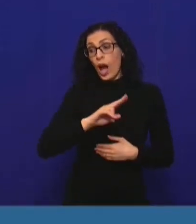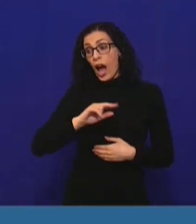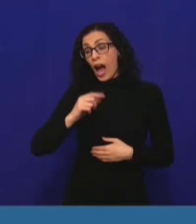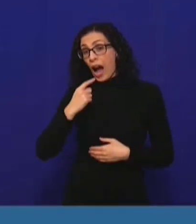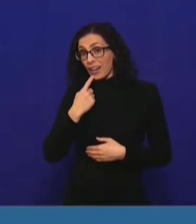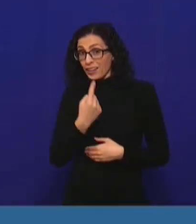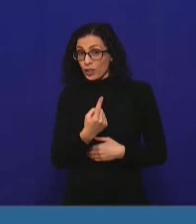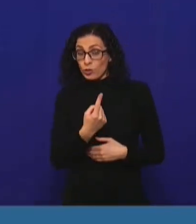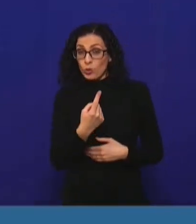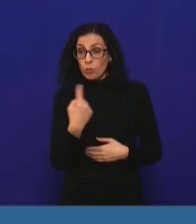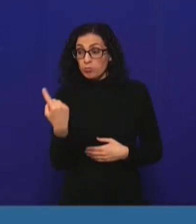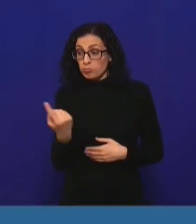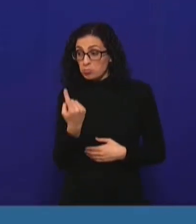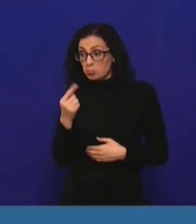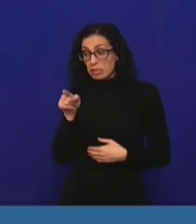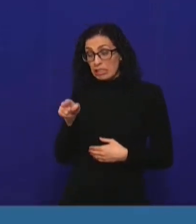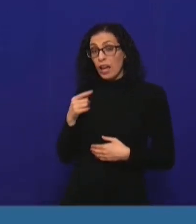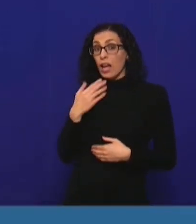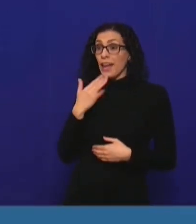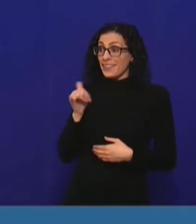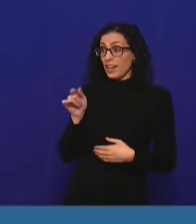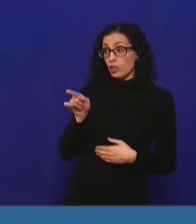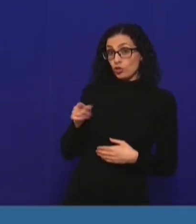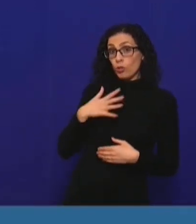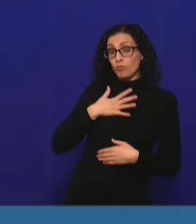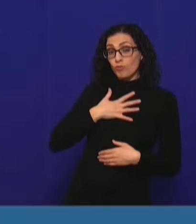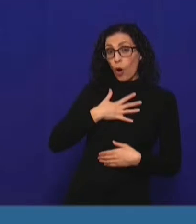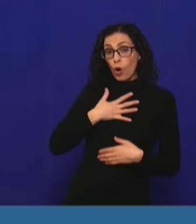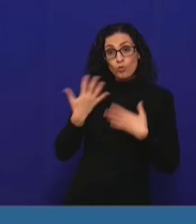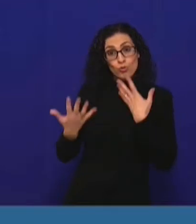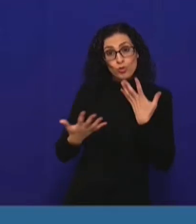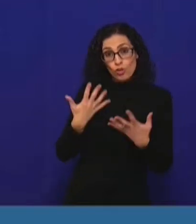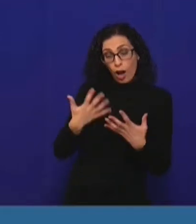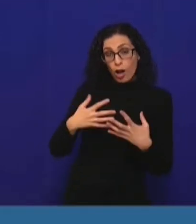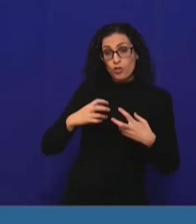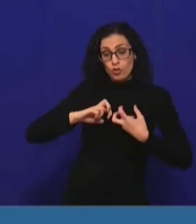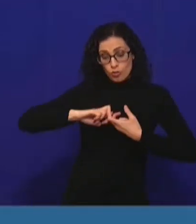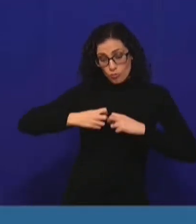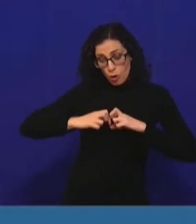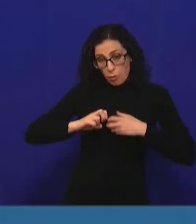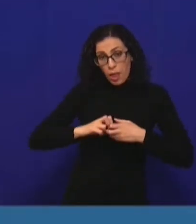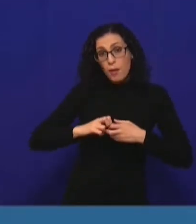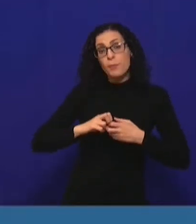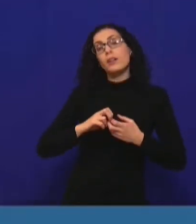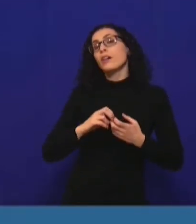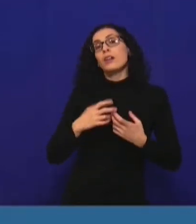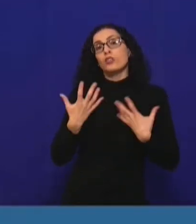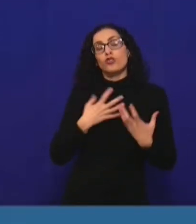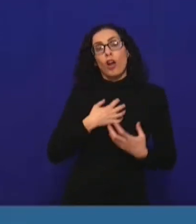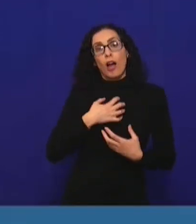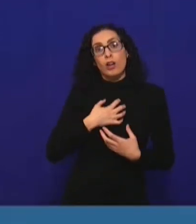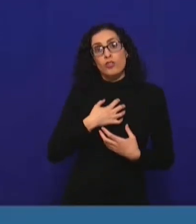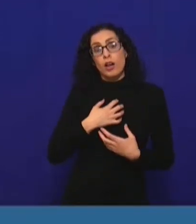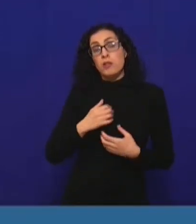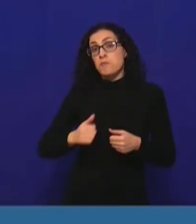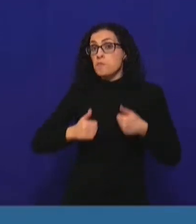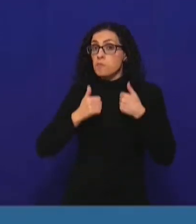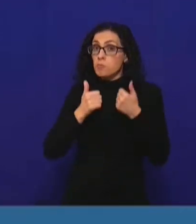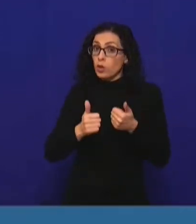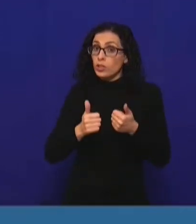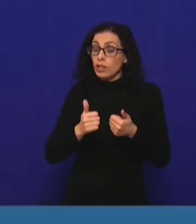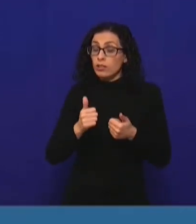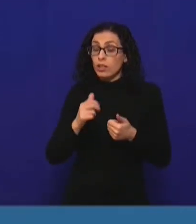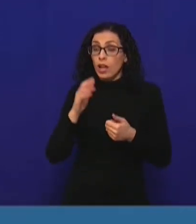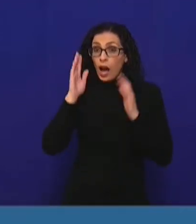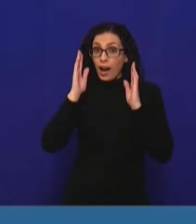li jkollhom il-COVID, nappellawlhom li jekk huma jkollhom komplikazzjonijiet jew inkella jkollhom dawn it-tip ta' sintomi jekk jaraw li huma qegħdin